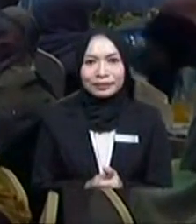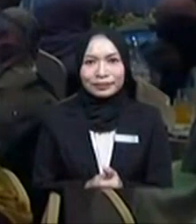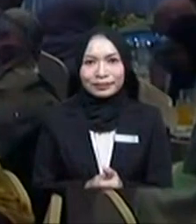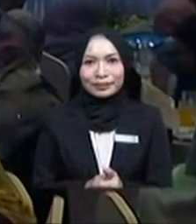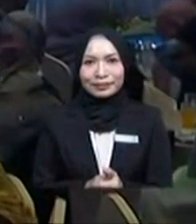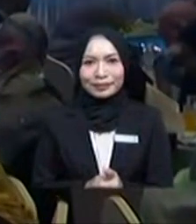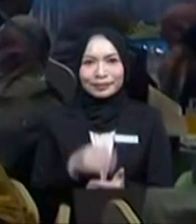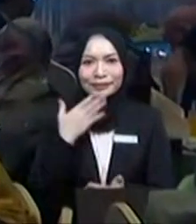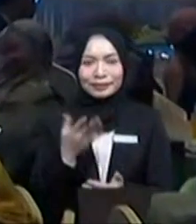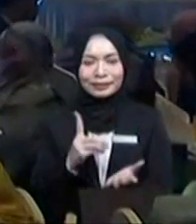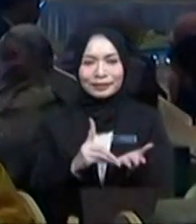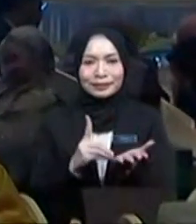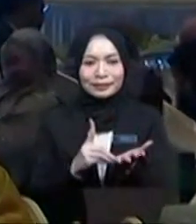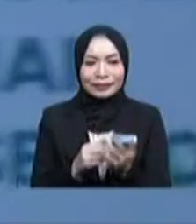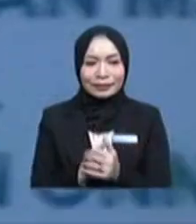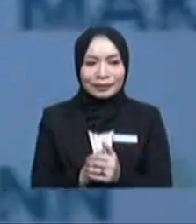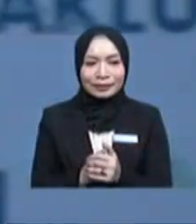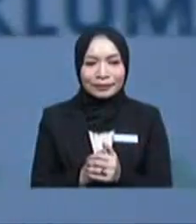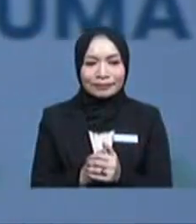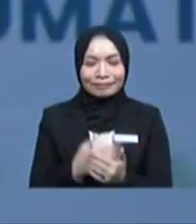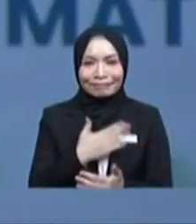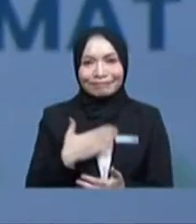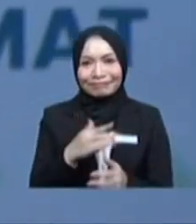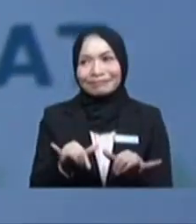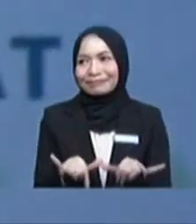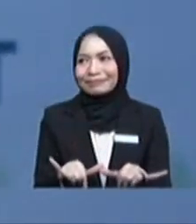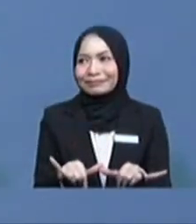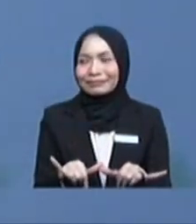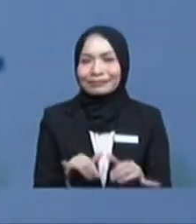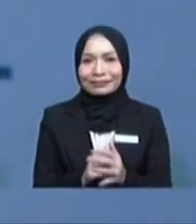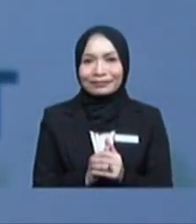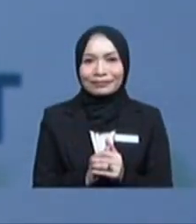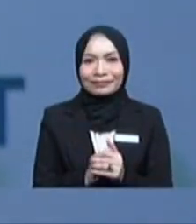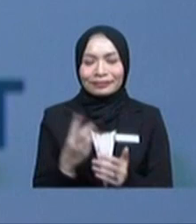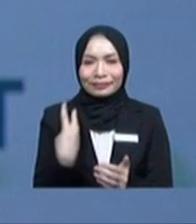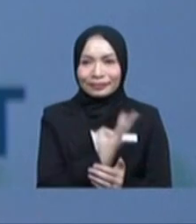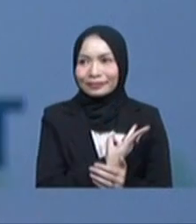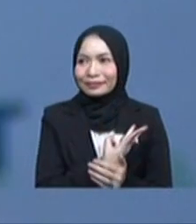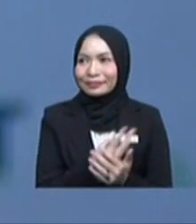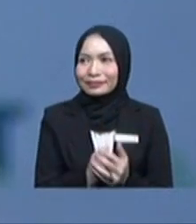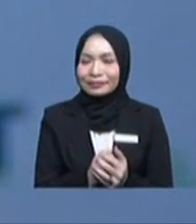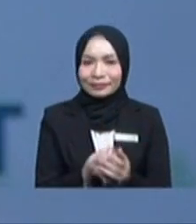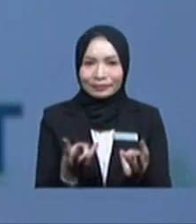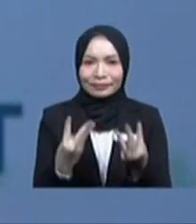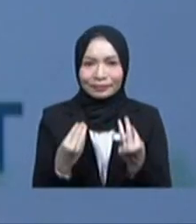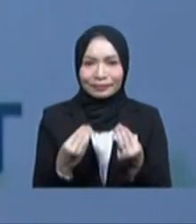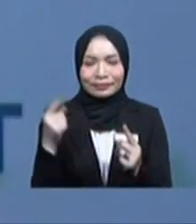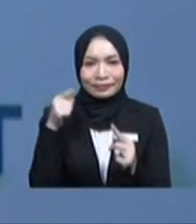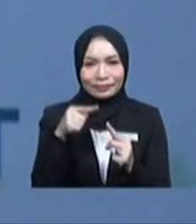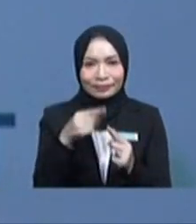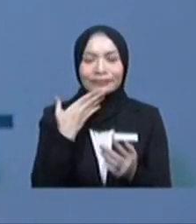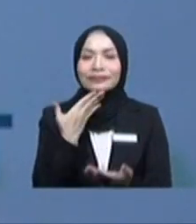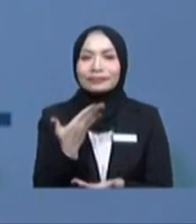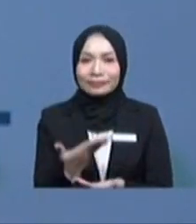Ahmad Rafi bin Cik Kasim. We would also like to invite Dr. Hajah Rosmini binti Ku Ahmad,